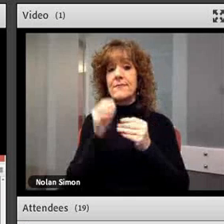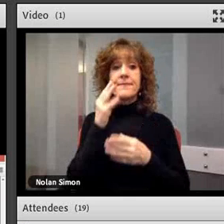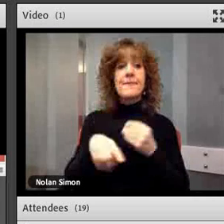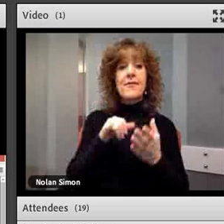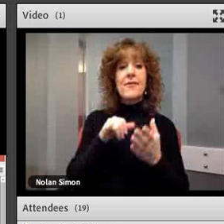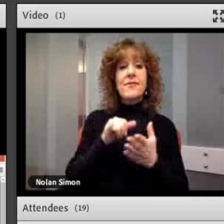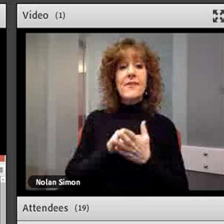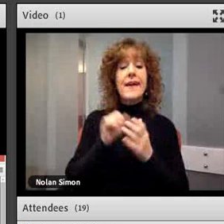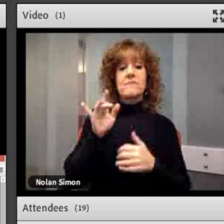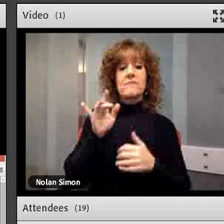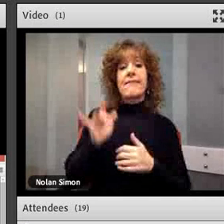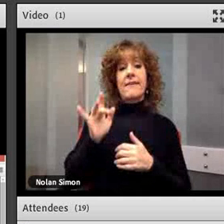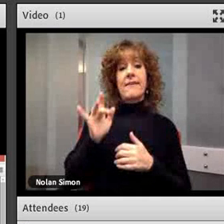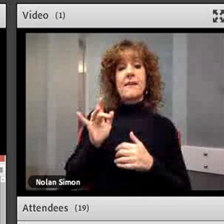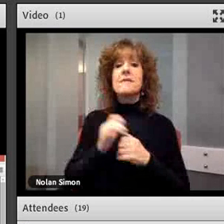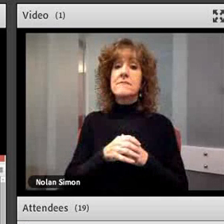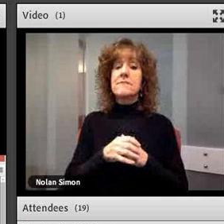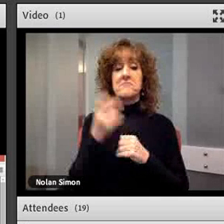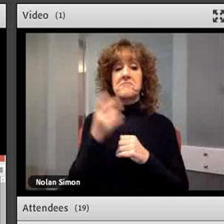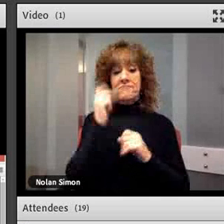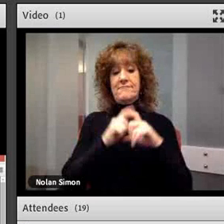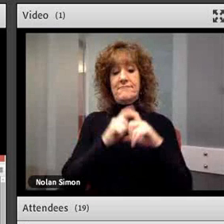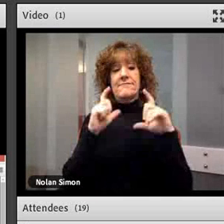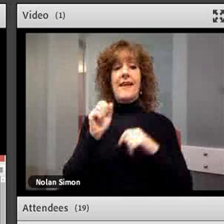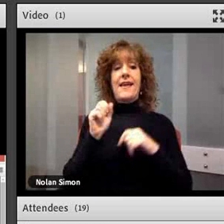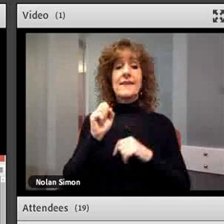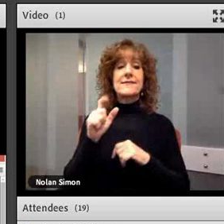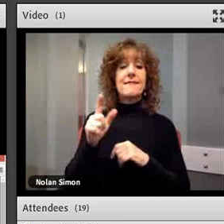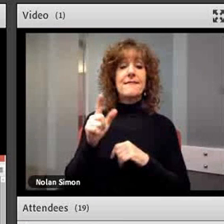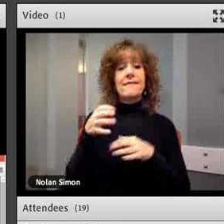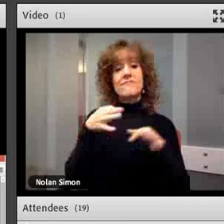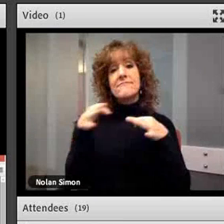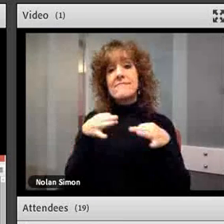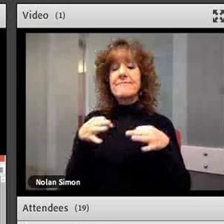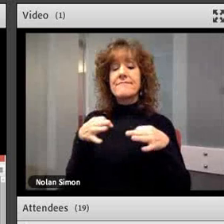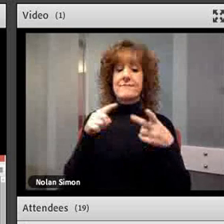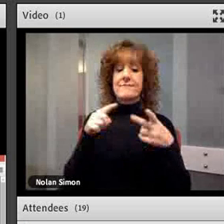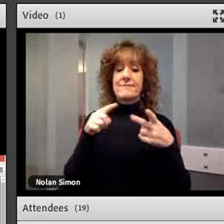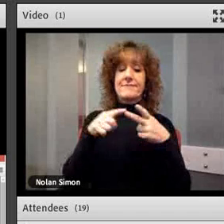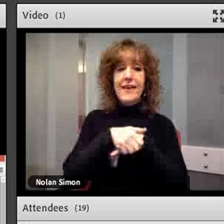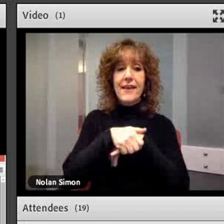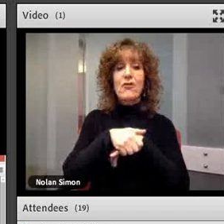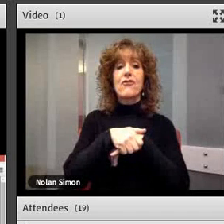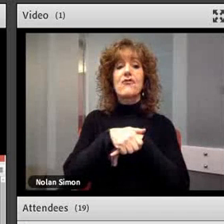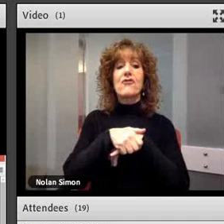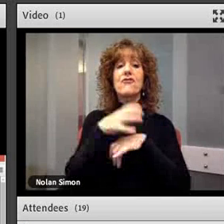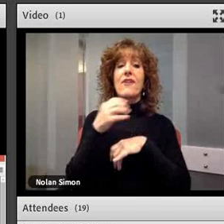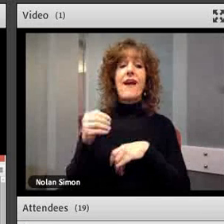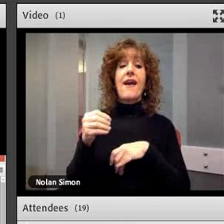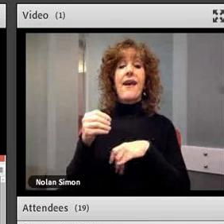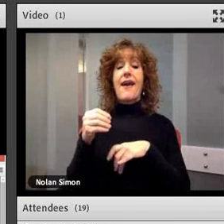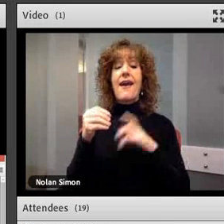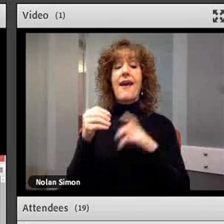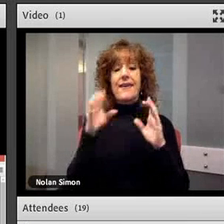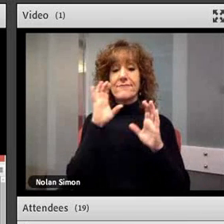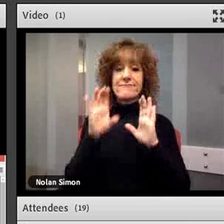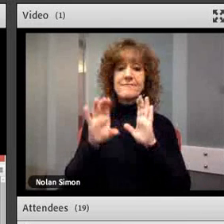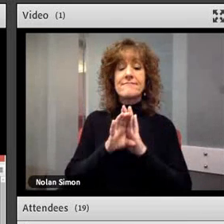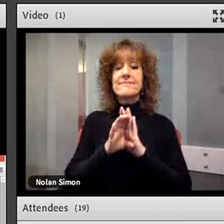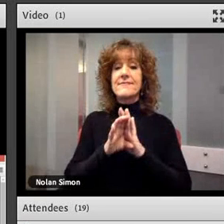click here and you can see an ASL explanation, the English, and also a screen capture of the product in action.